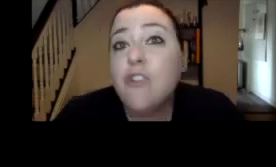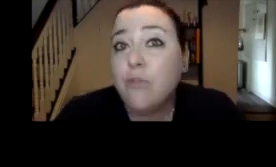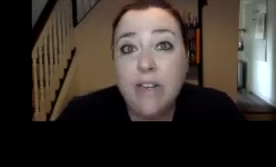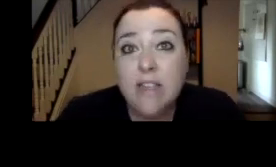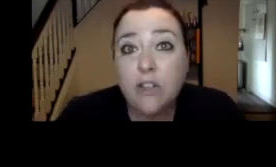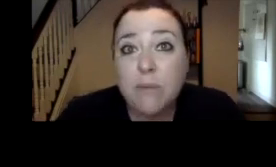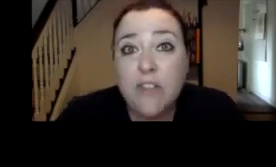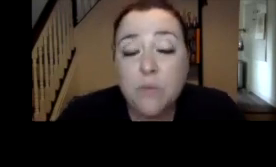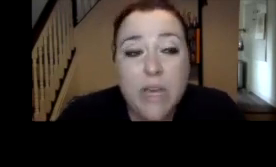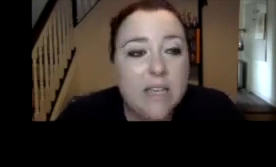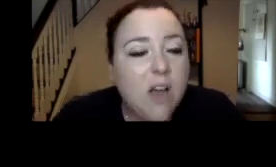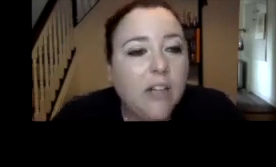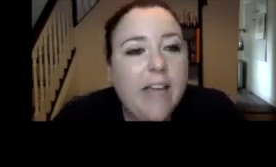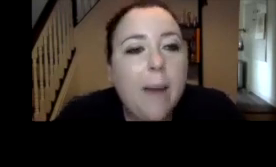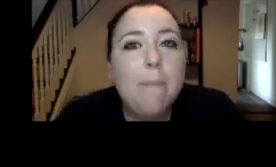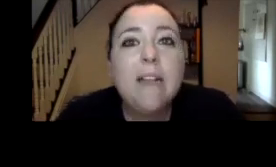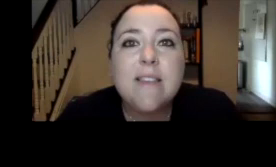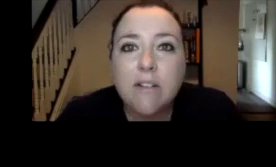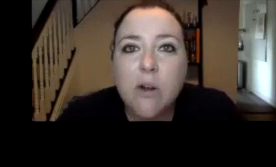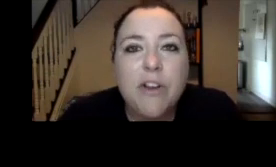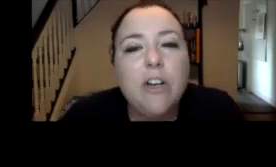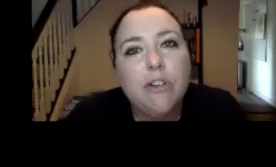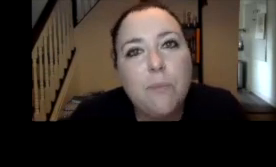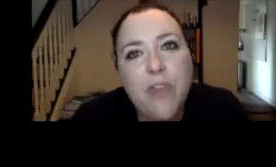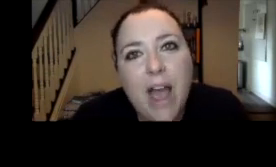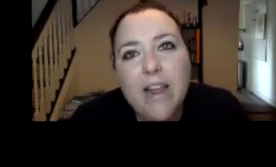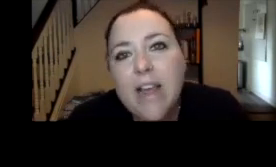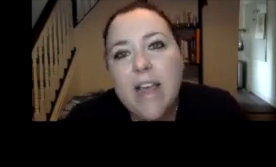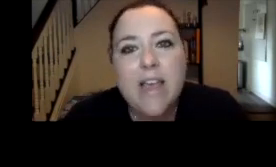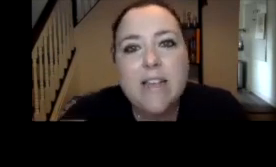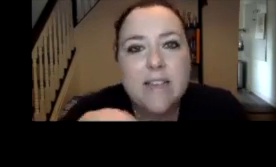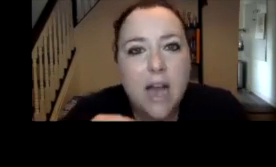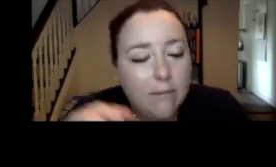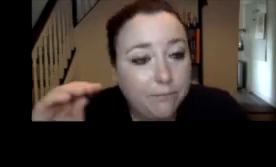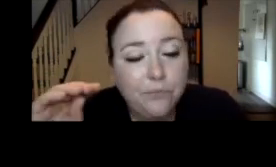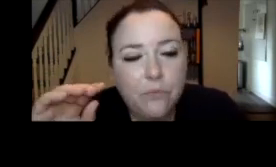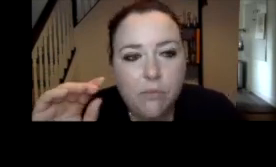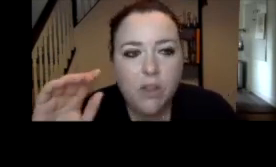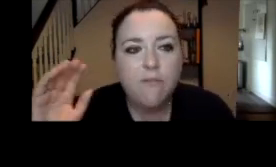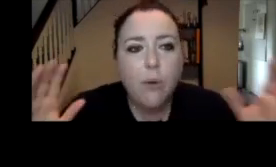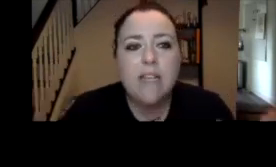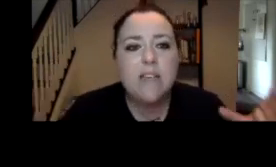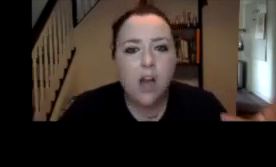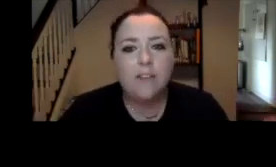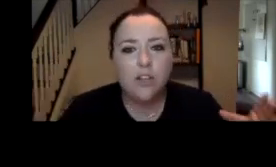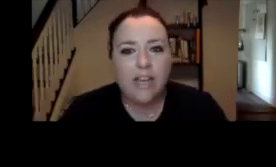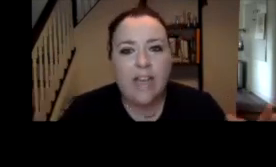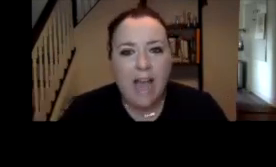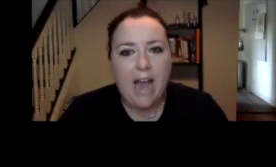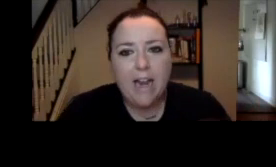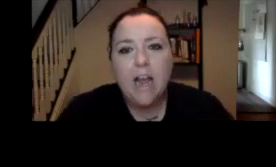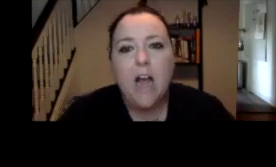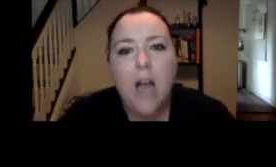that I just recently learned about this week is called Campaign Zero. They're a group that is focused on